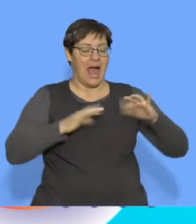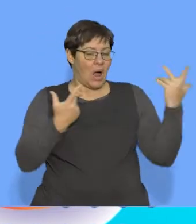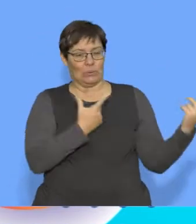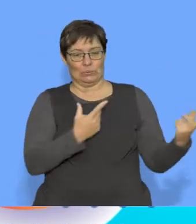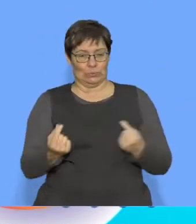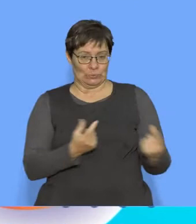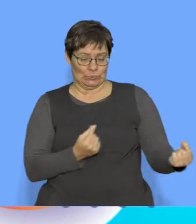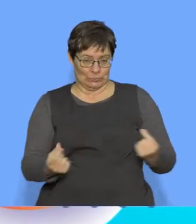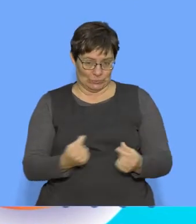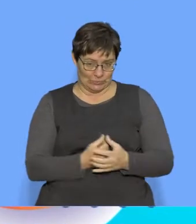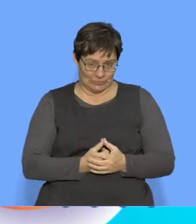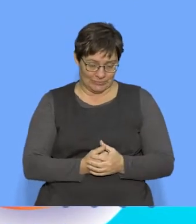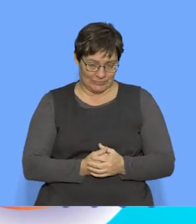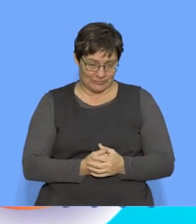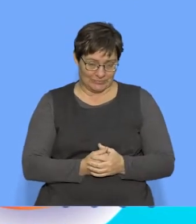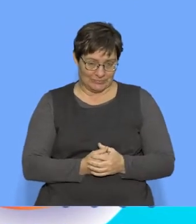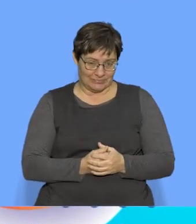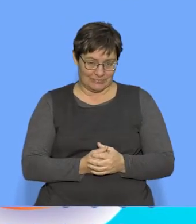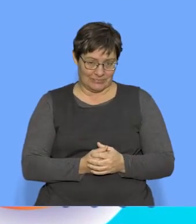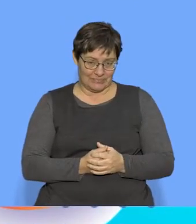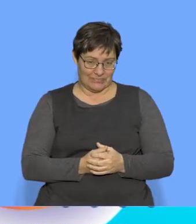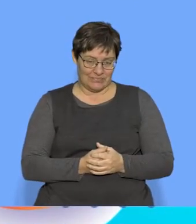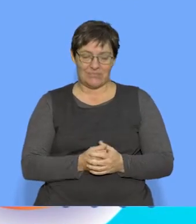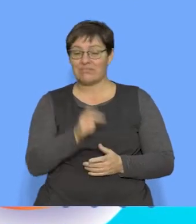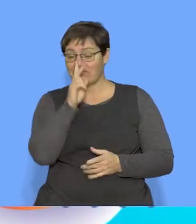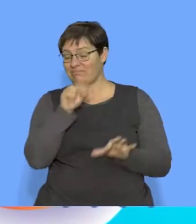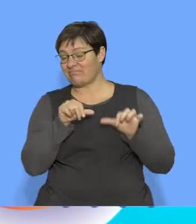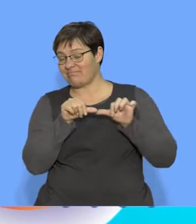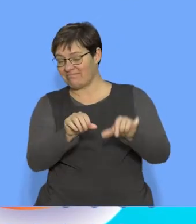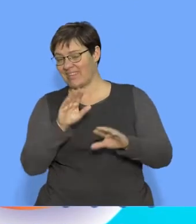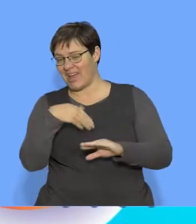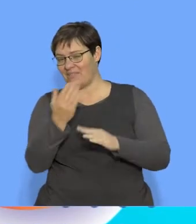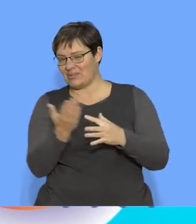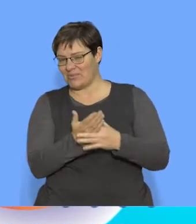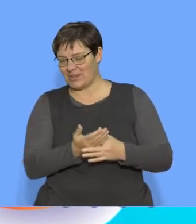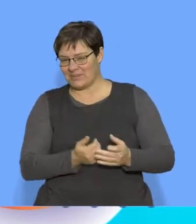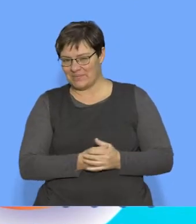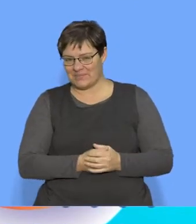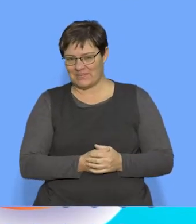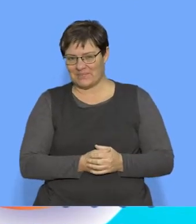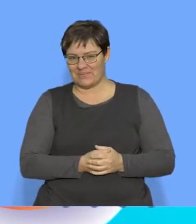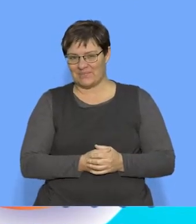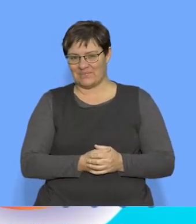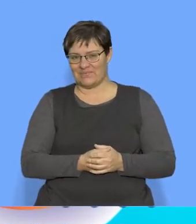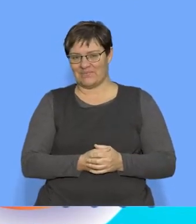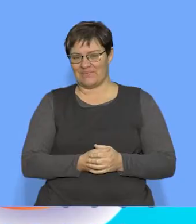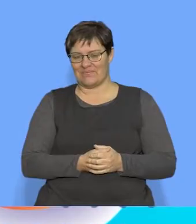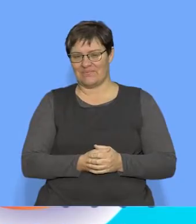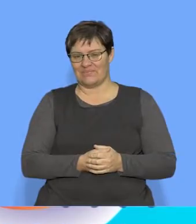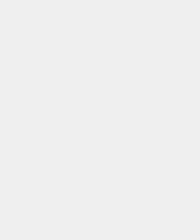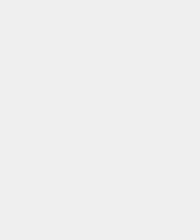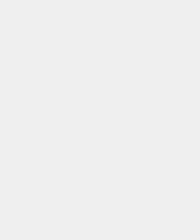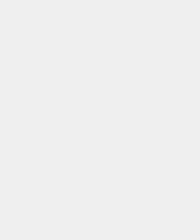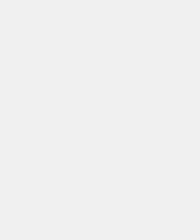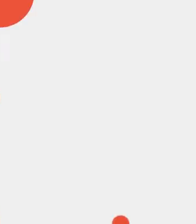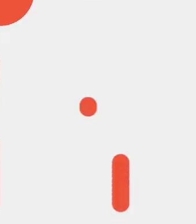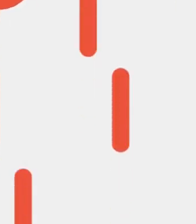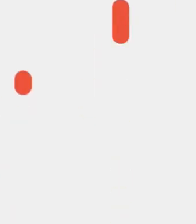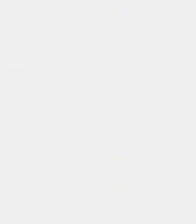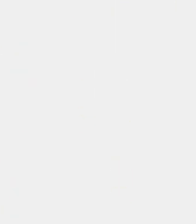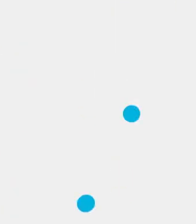see how do you go about doing these proofs that we need to do. Please stay tuned, I'll be back just now.